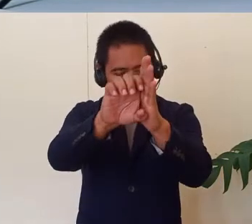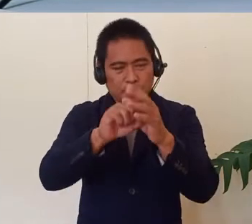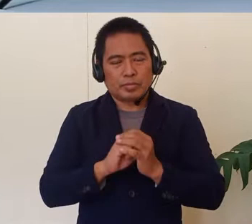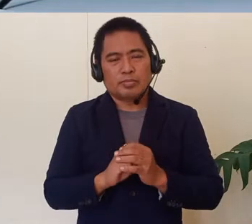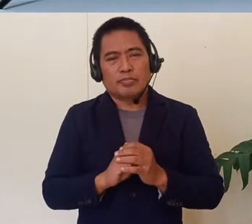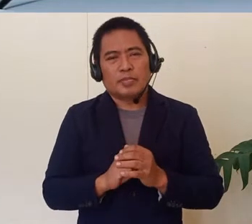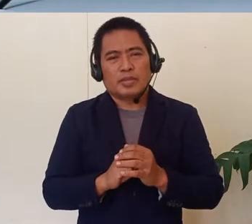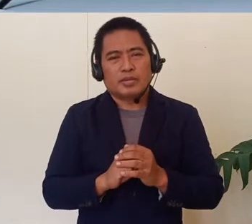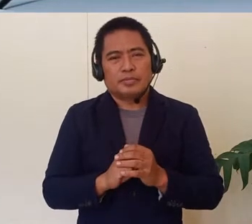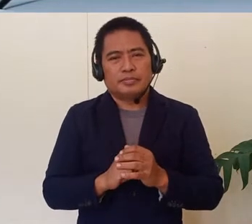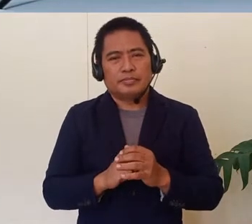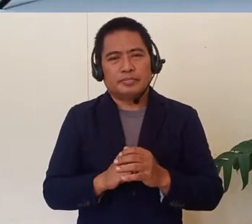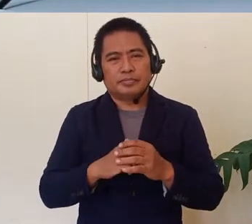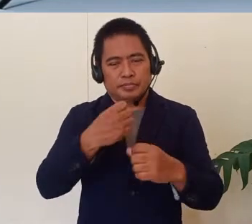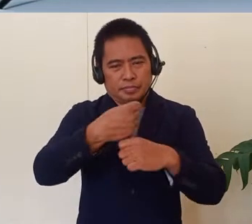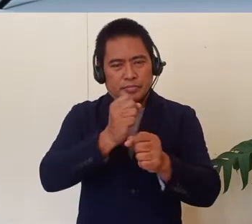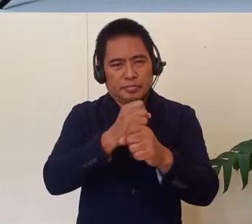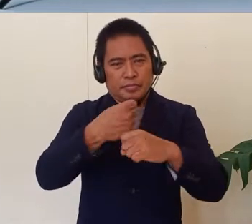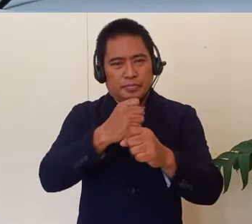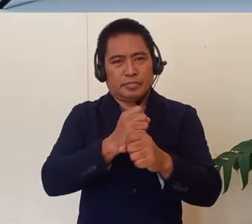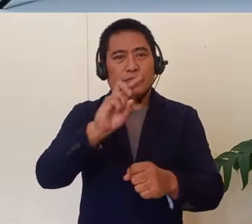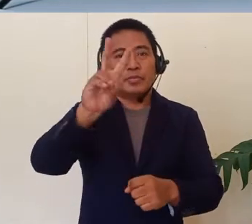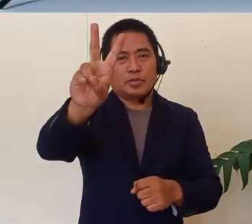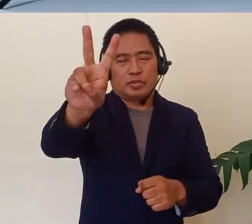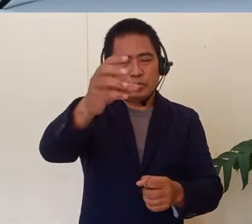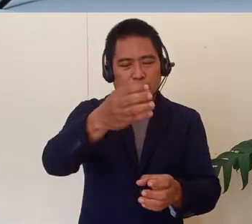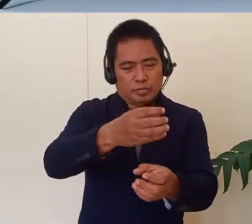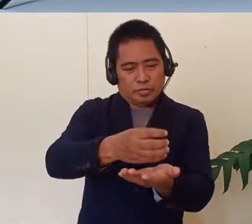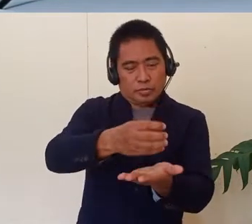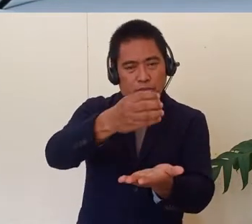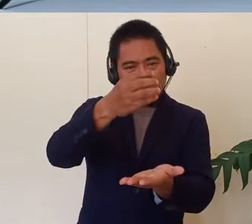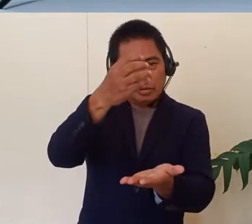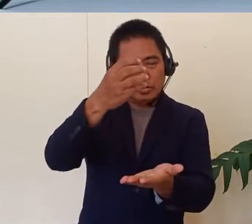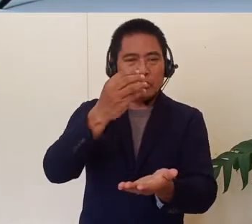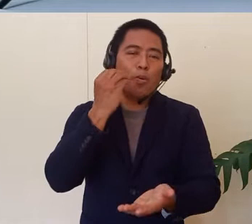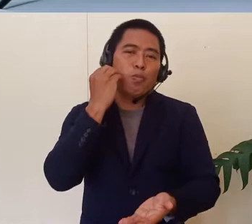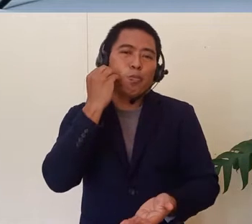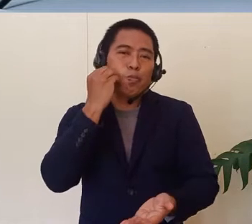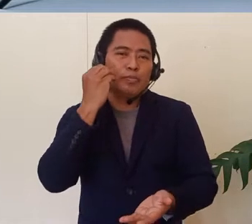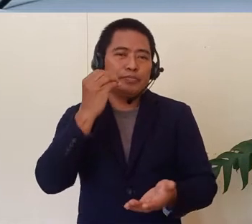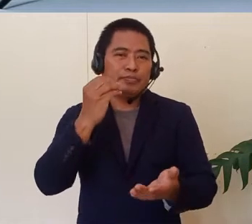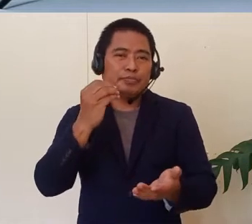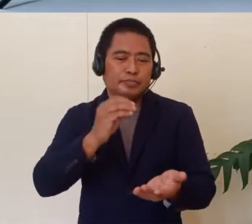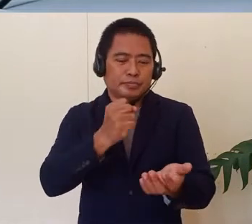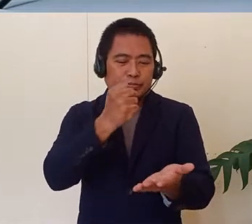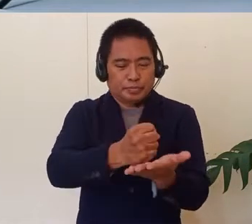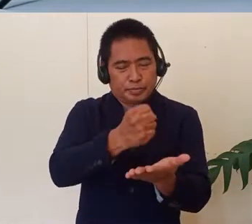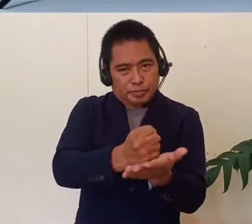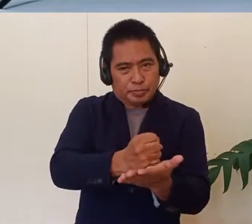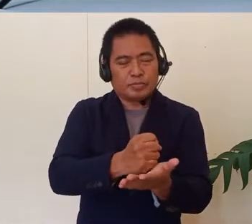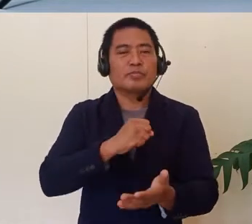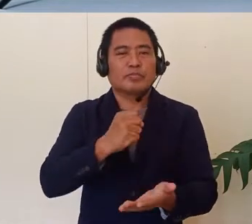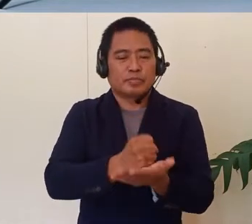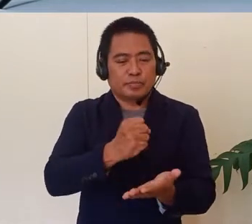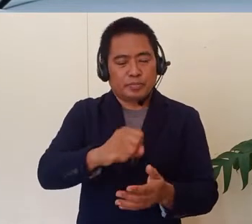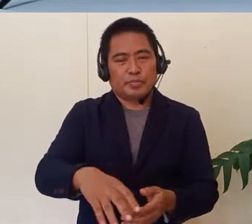of orange juice using powdered juice. Both glasses have the same amount of